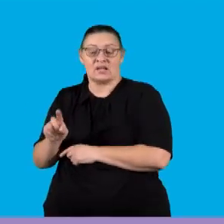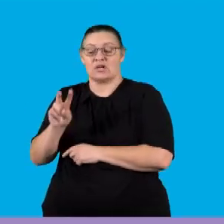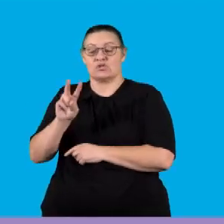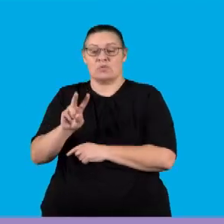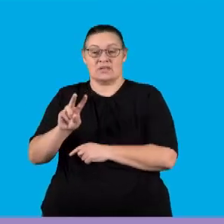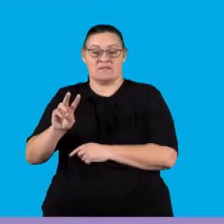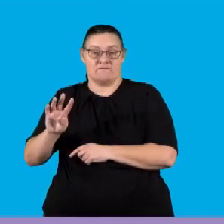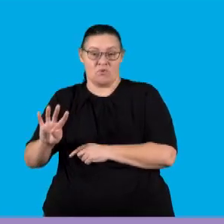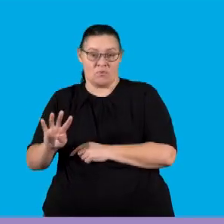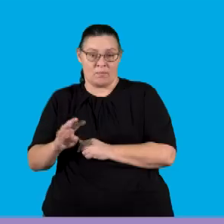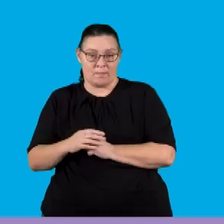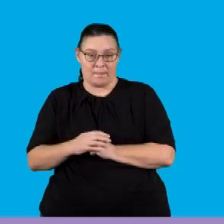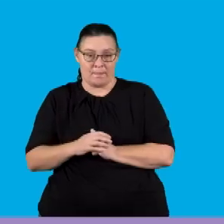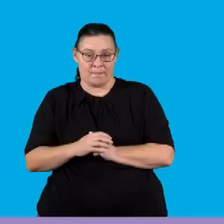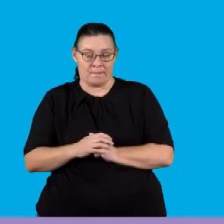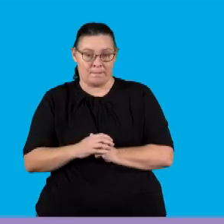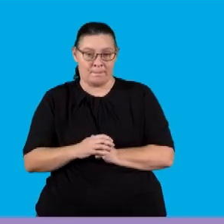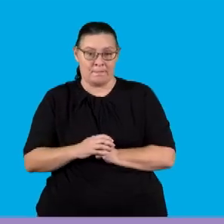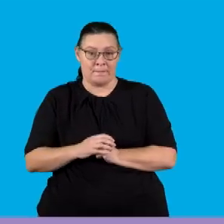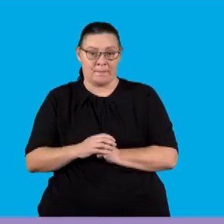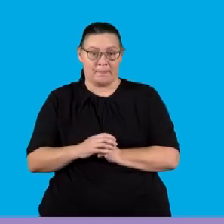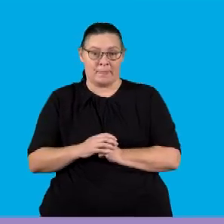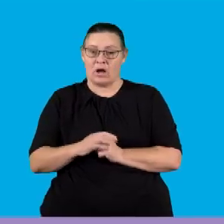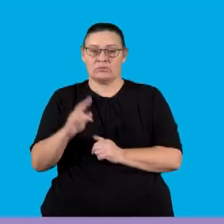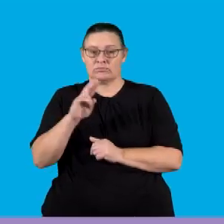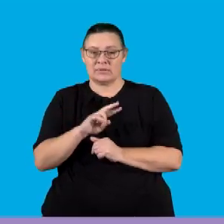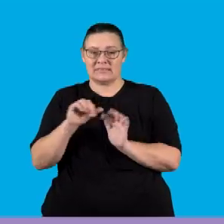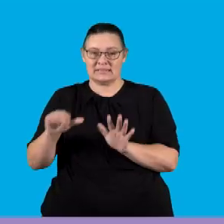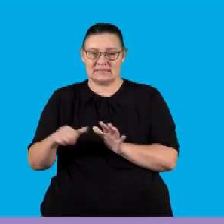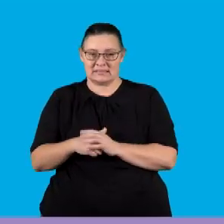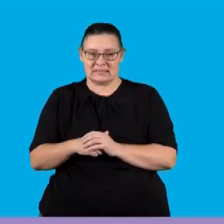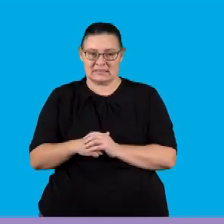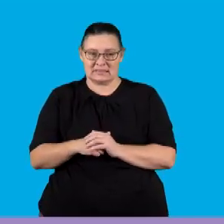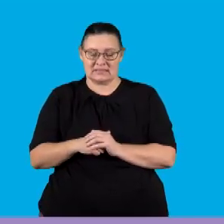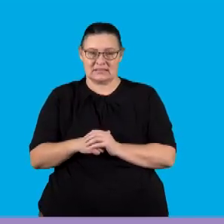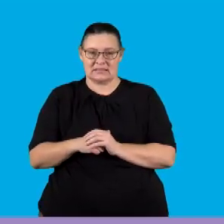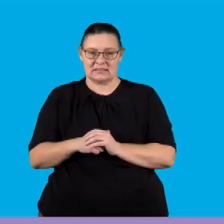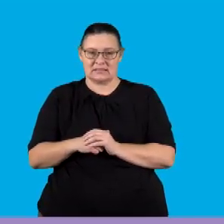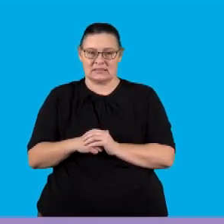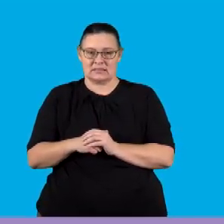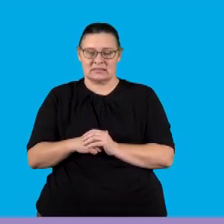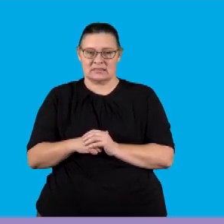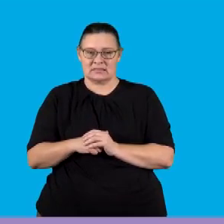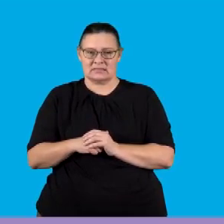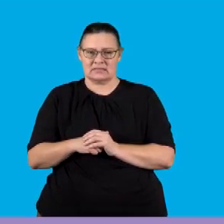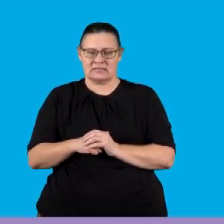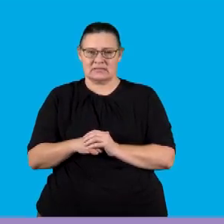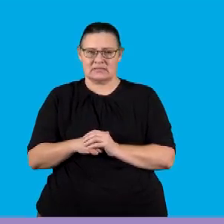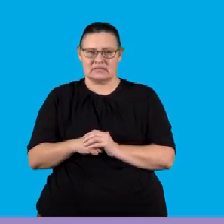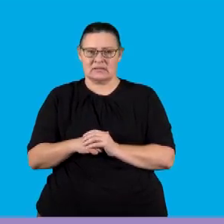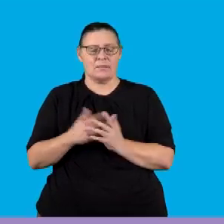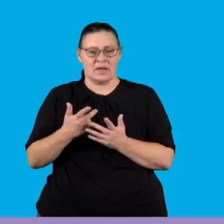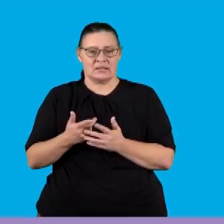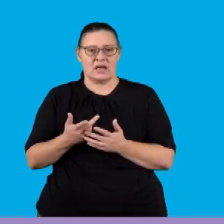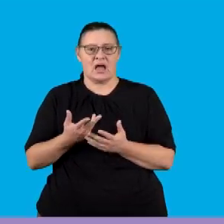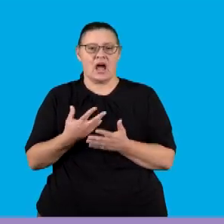that 30. The answer is going to be a 26. So those are the output values